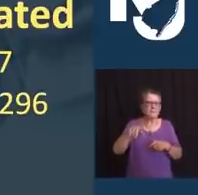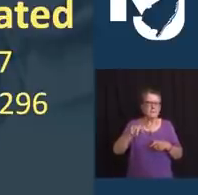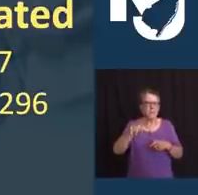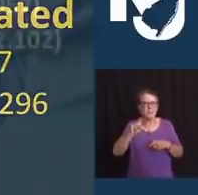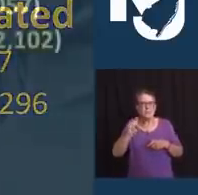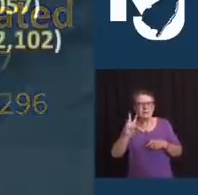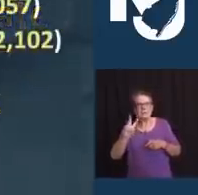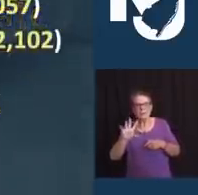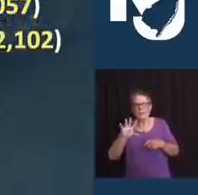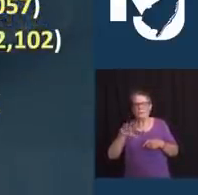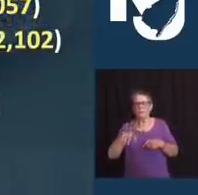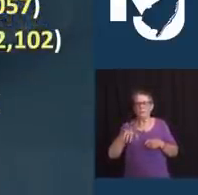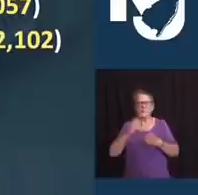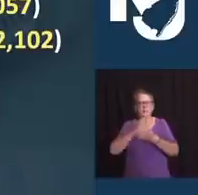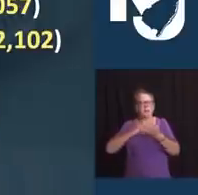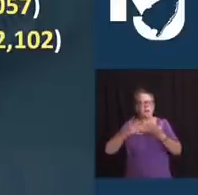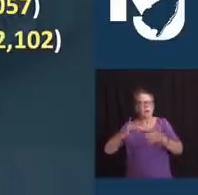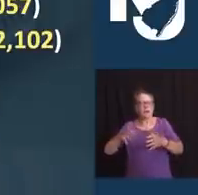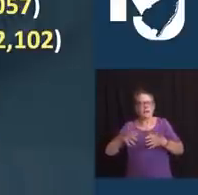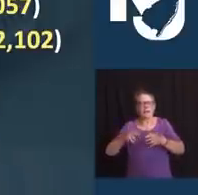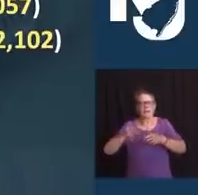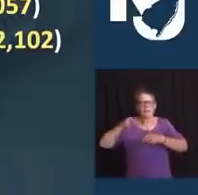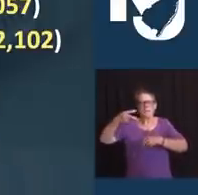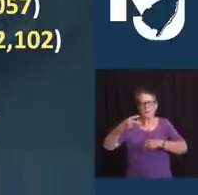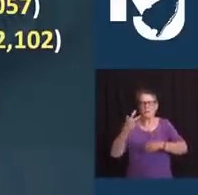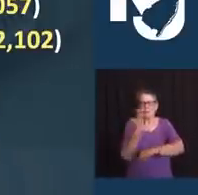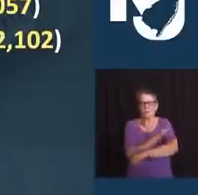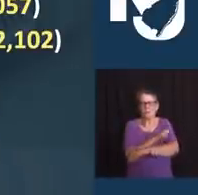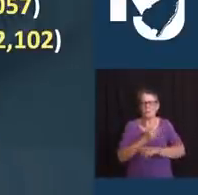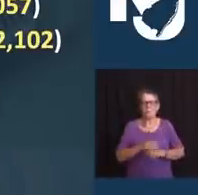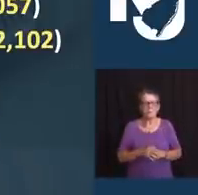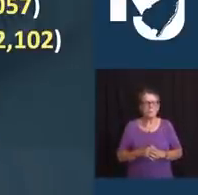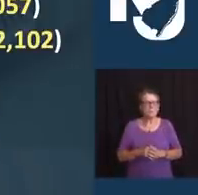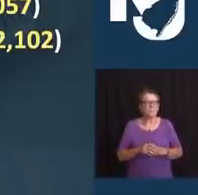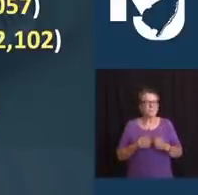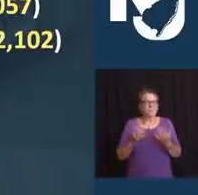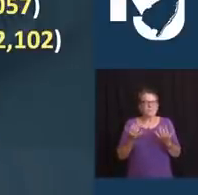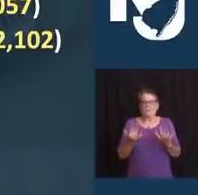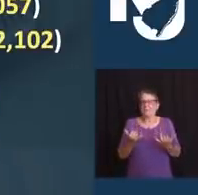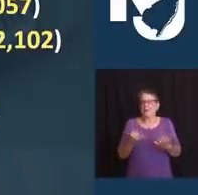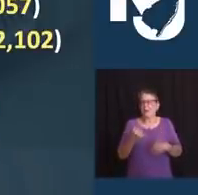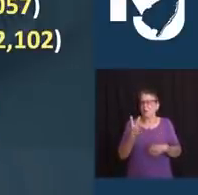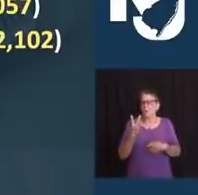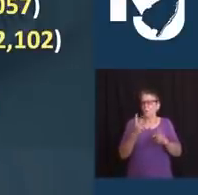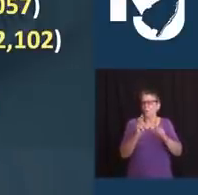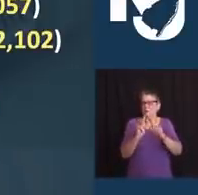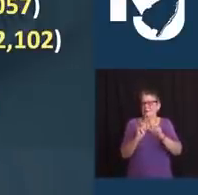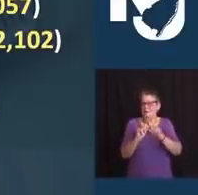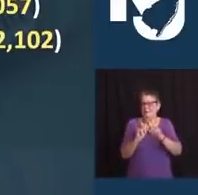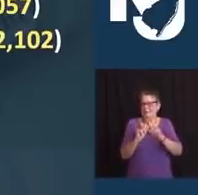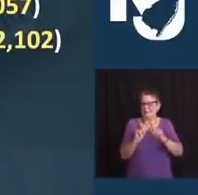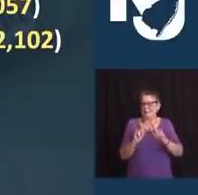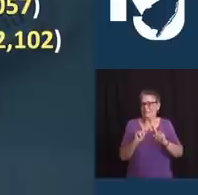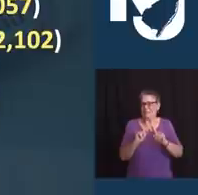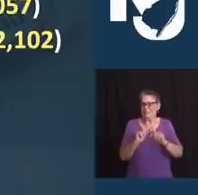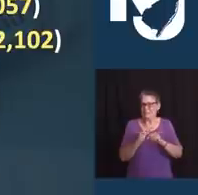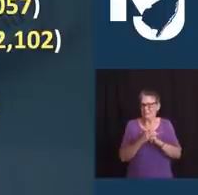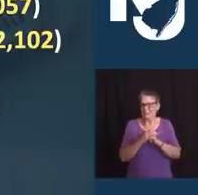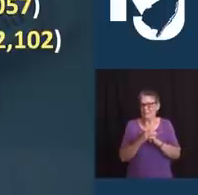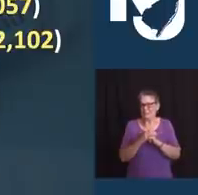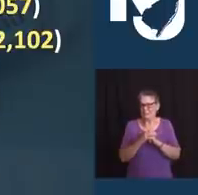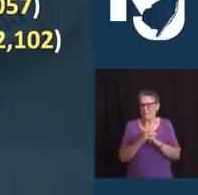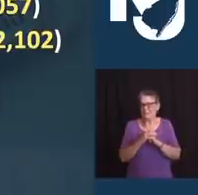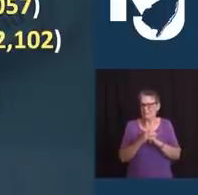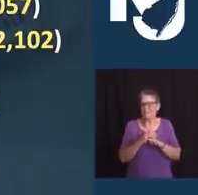We continue to bat at a high batting average relative to other American states. but it needs to stay that level, if not get